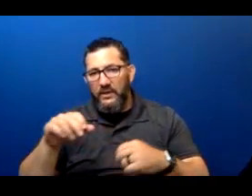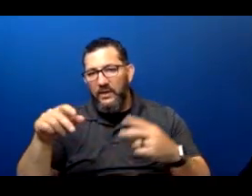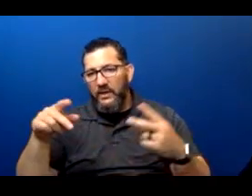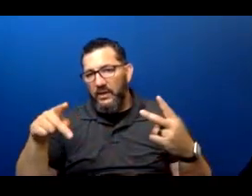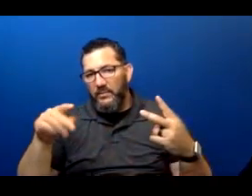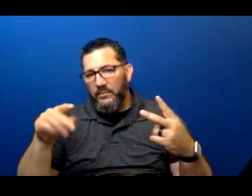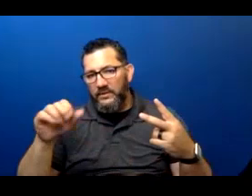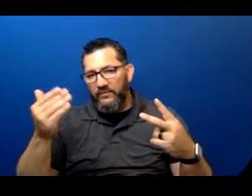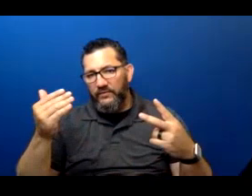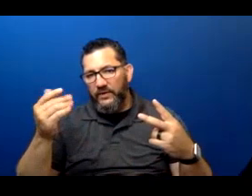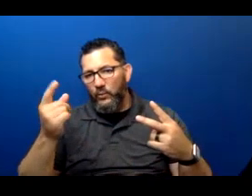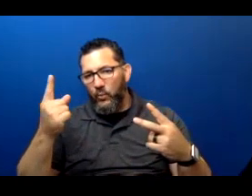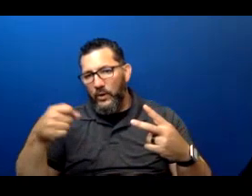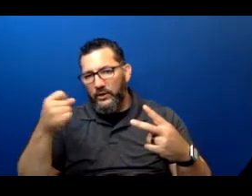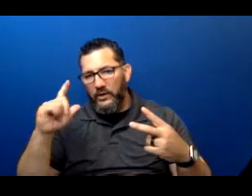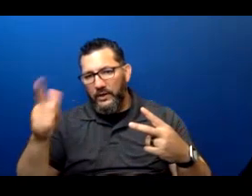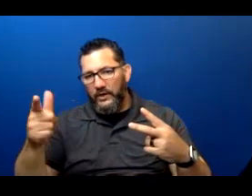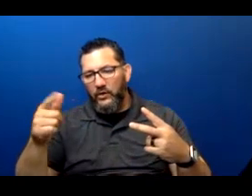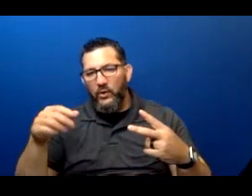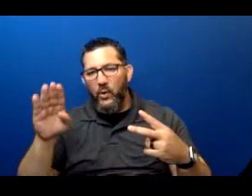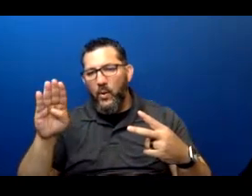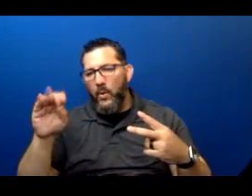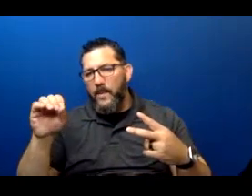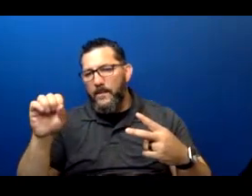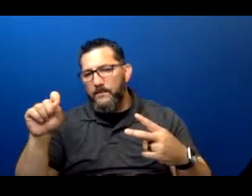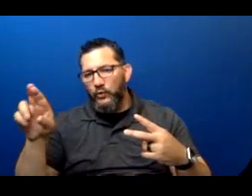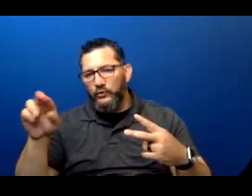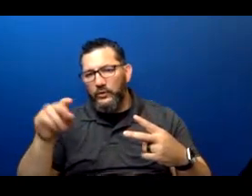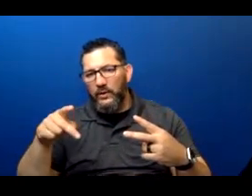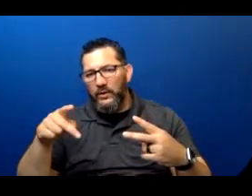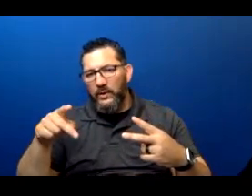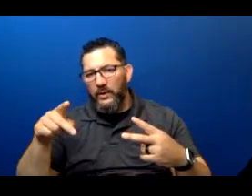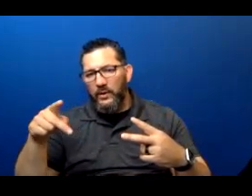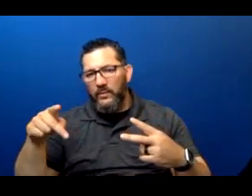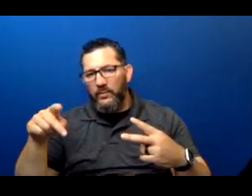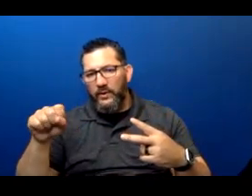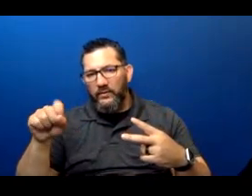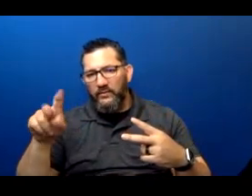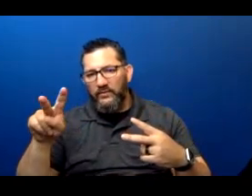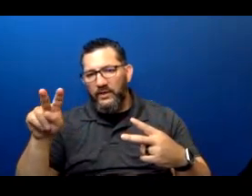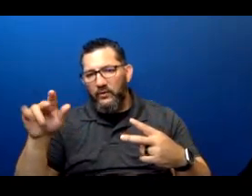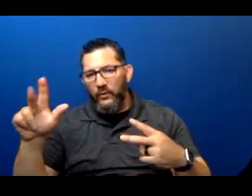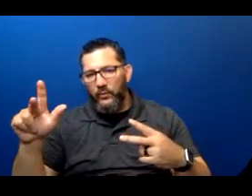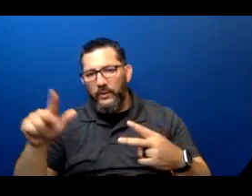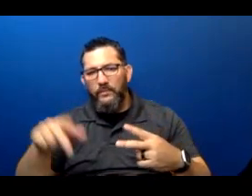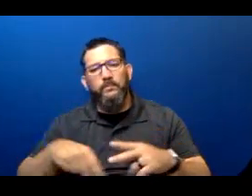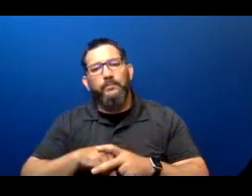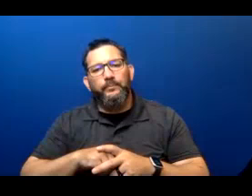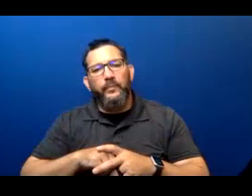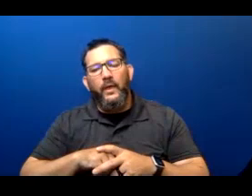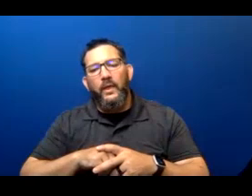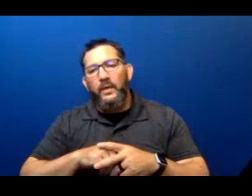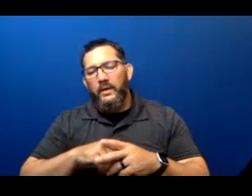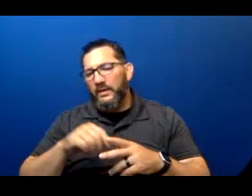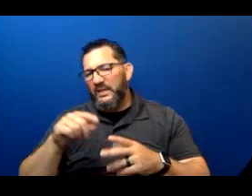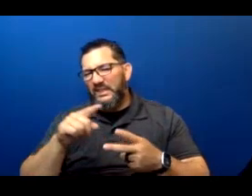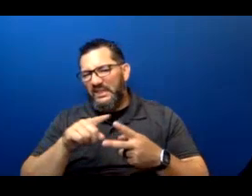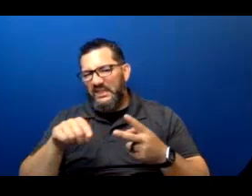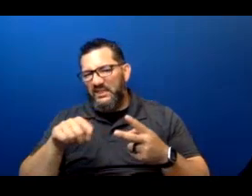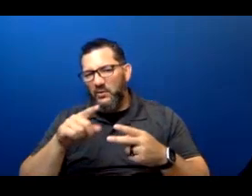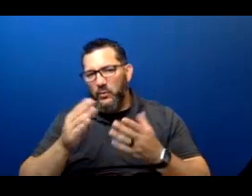year later, you should get a booster, which is called the PSV23. And like I said earlier, these